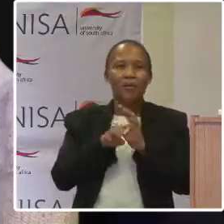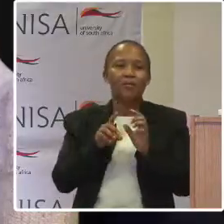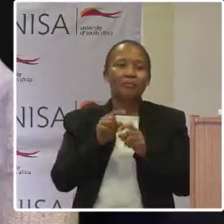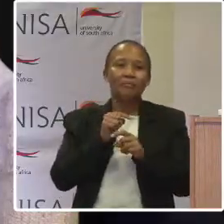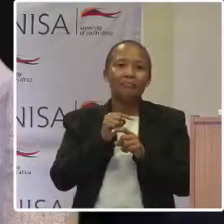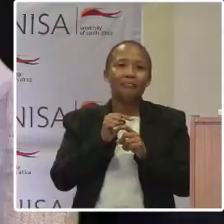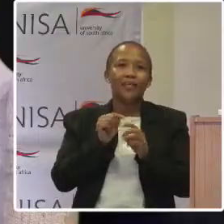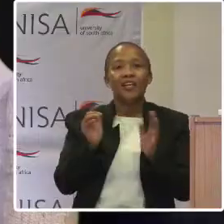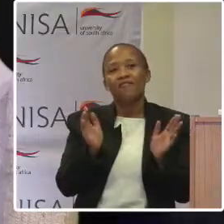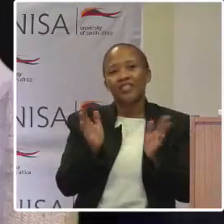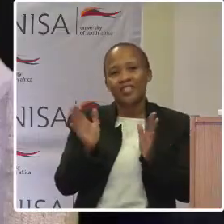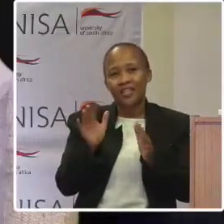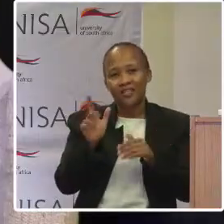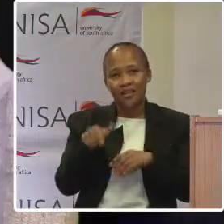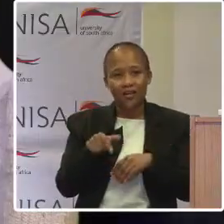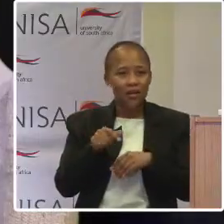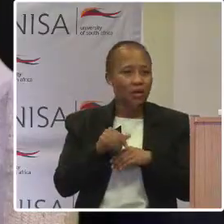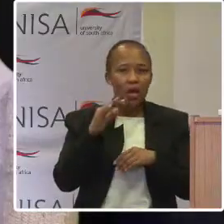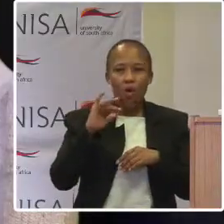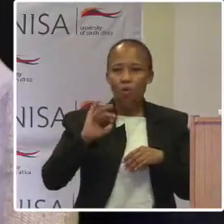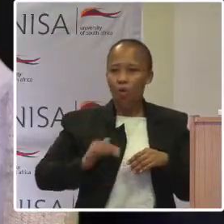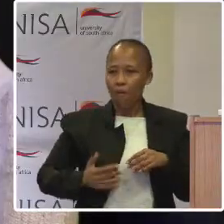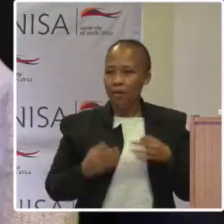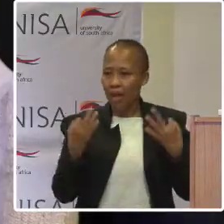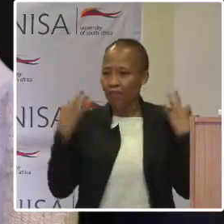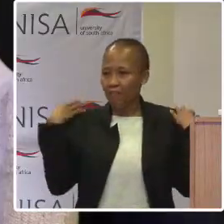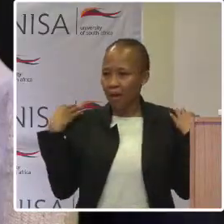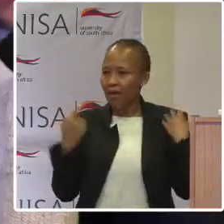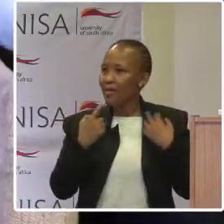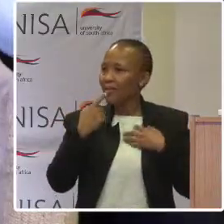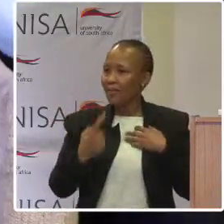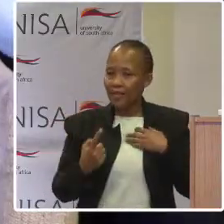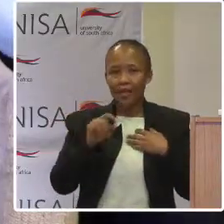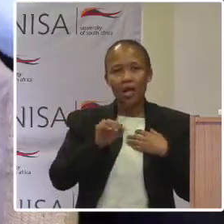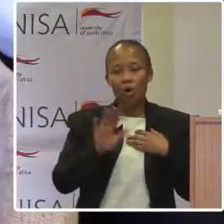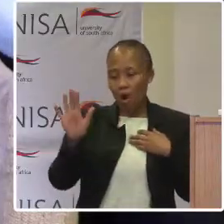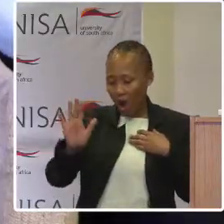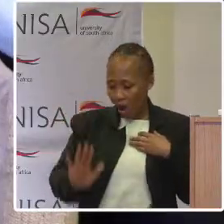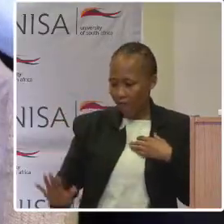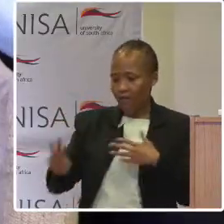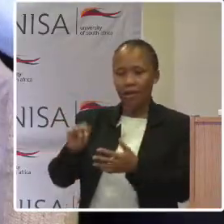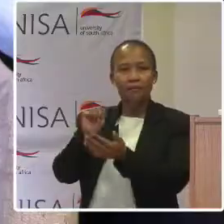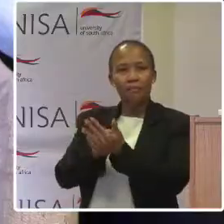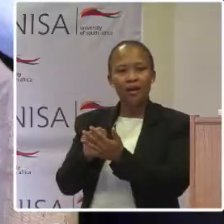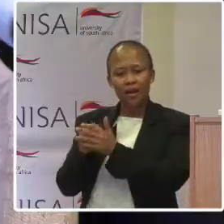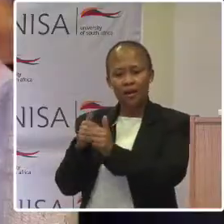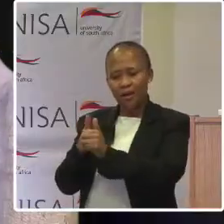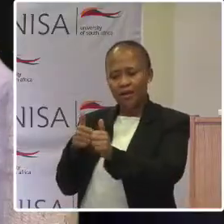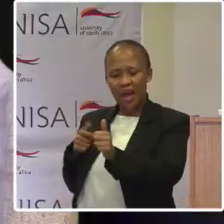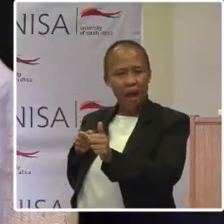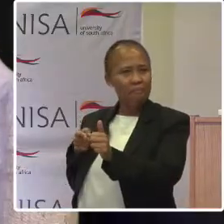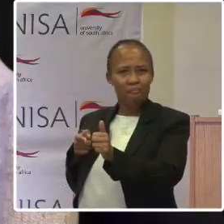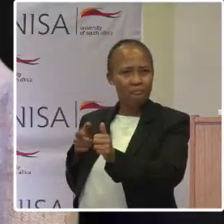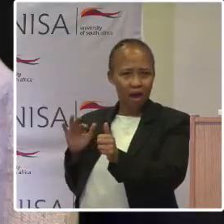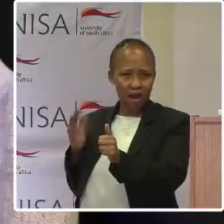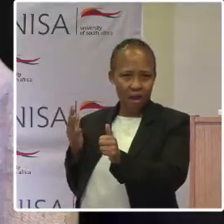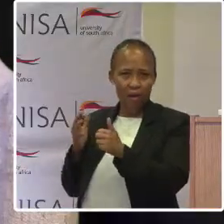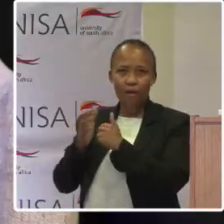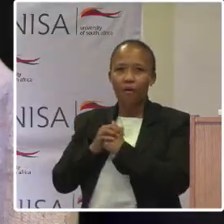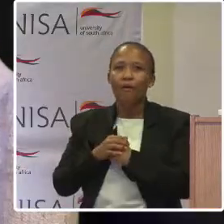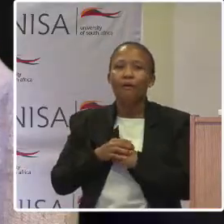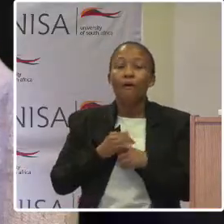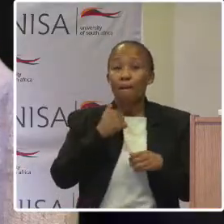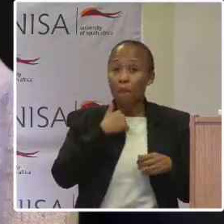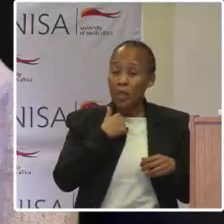from the lady at the back about the gaps in the African market. I have not done a feasibility